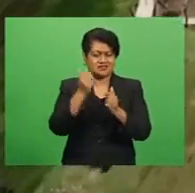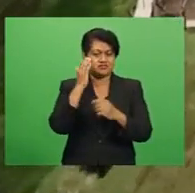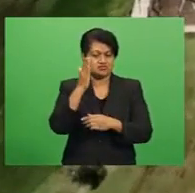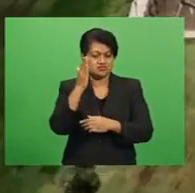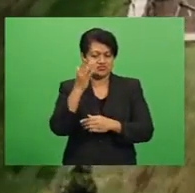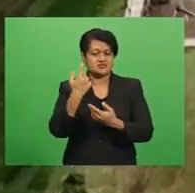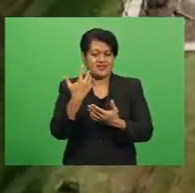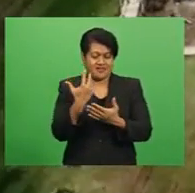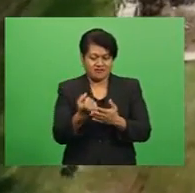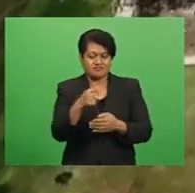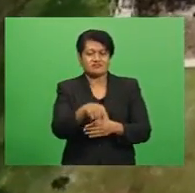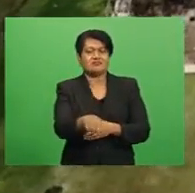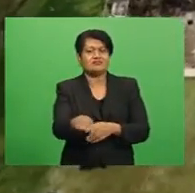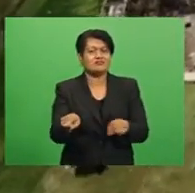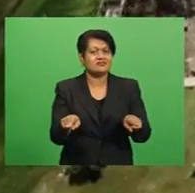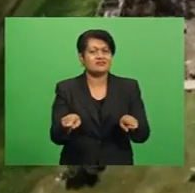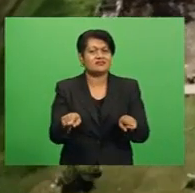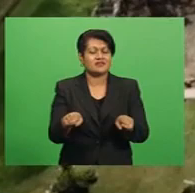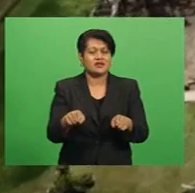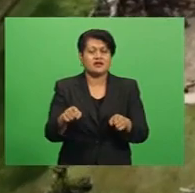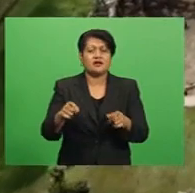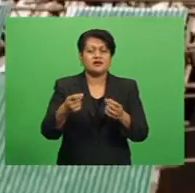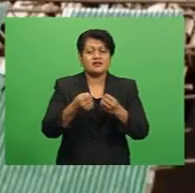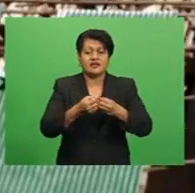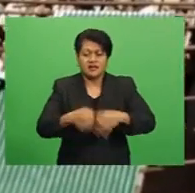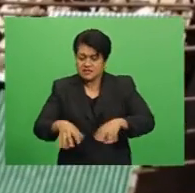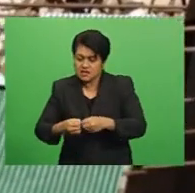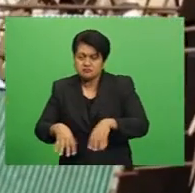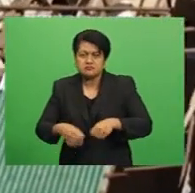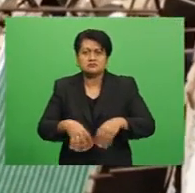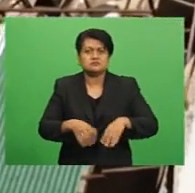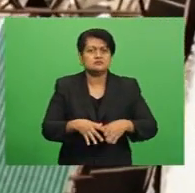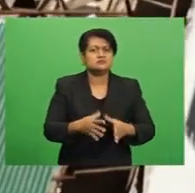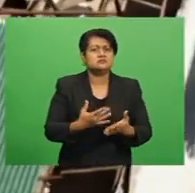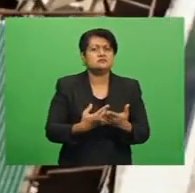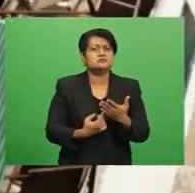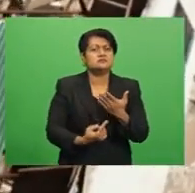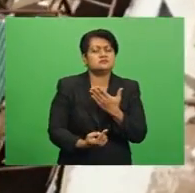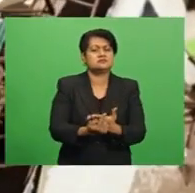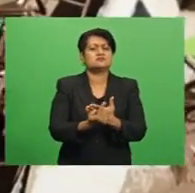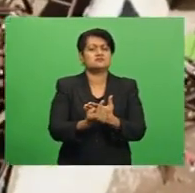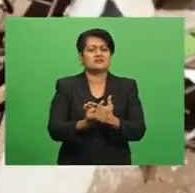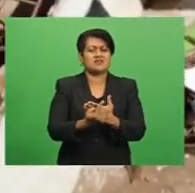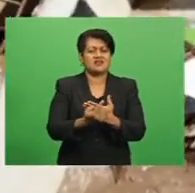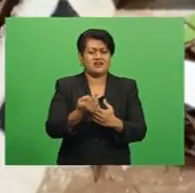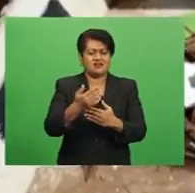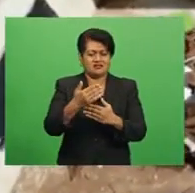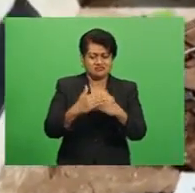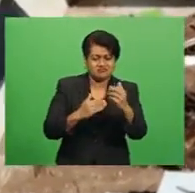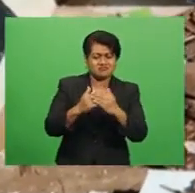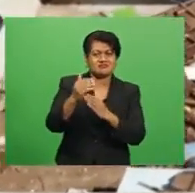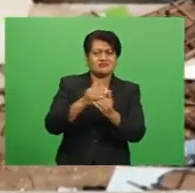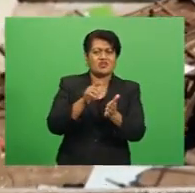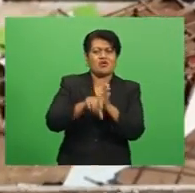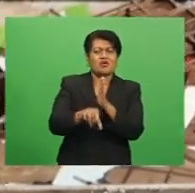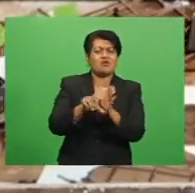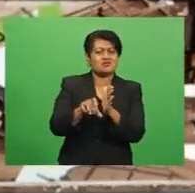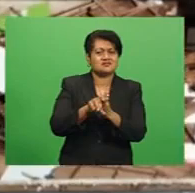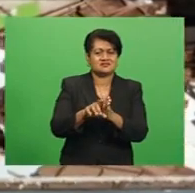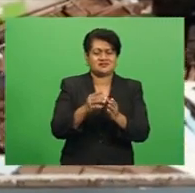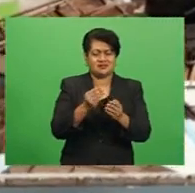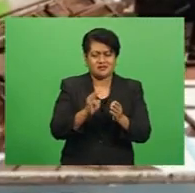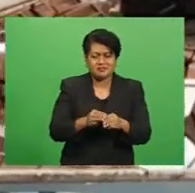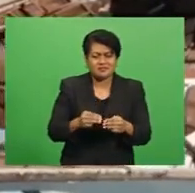particular category. In other words, some of them have damages, you know, if you look at construction costs in terms of the materials,